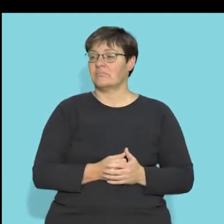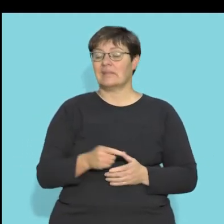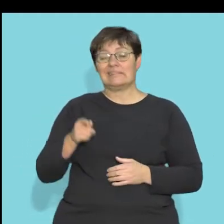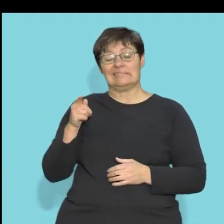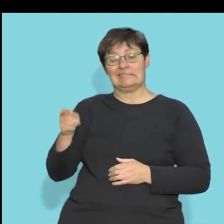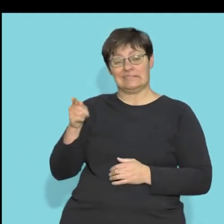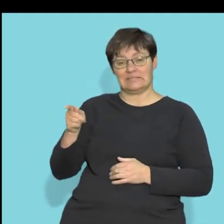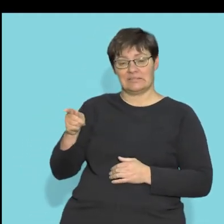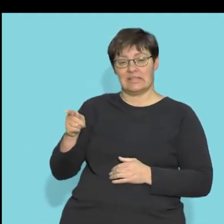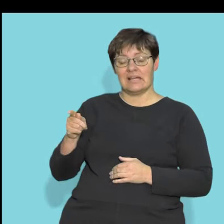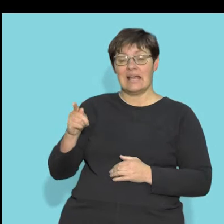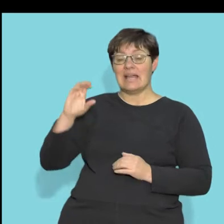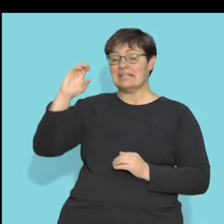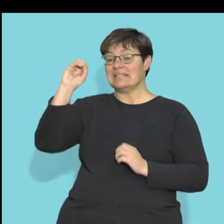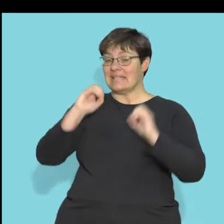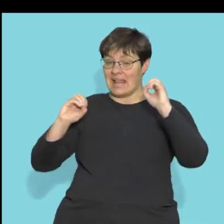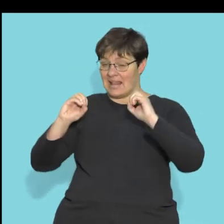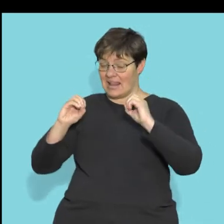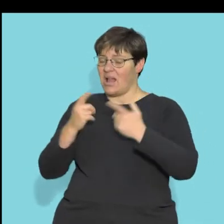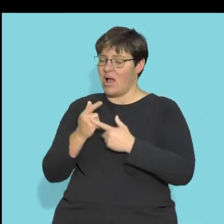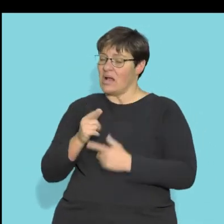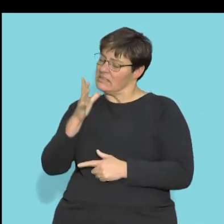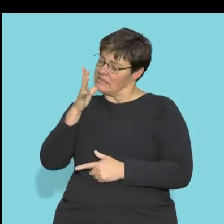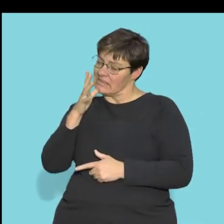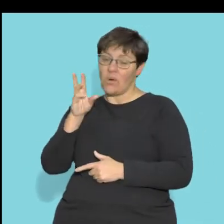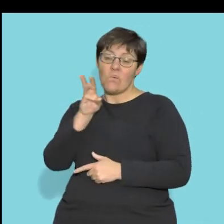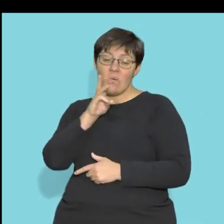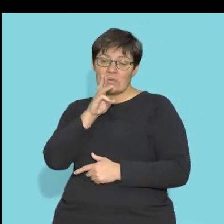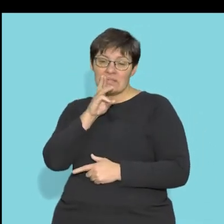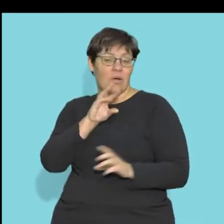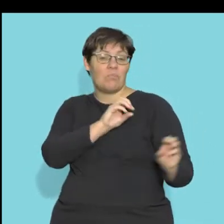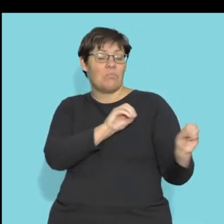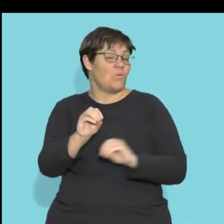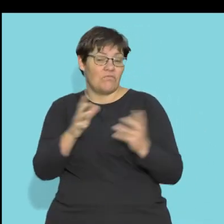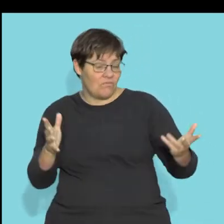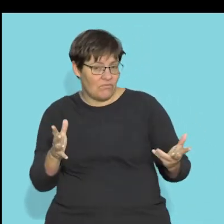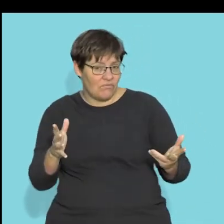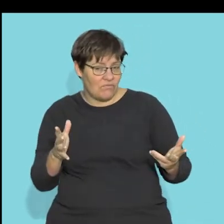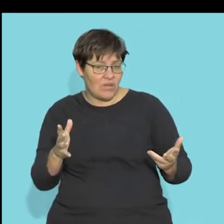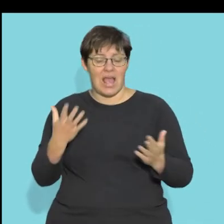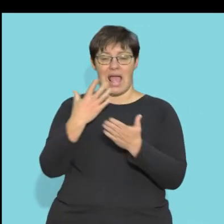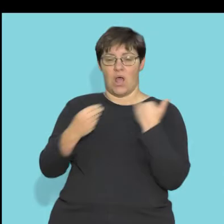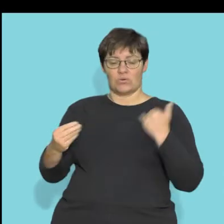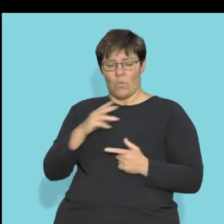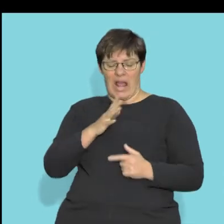for example, if the cell has got a lot of water, where will the water move? Out of the